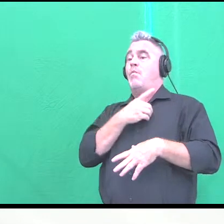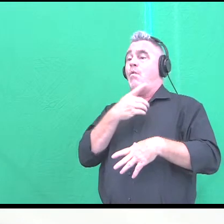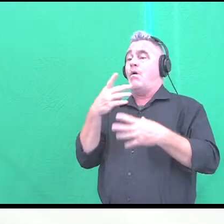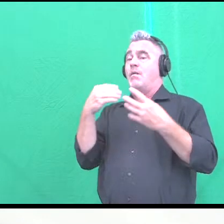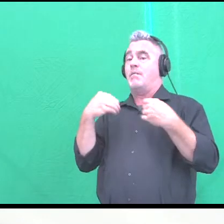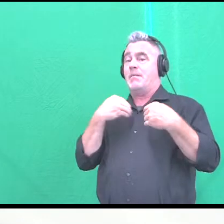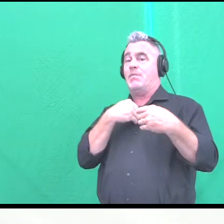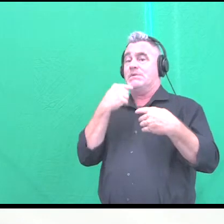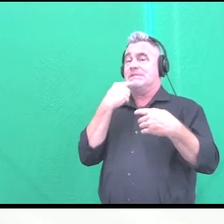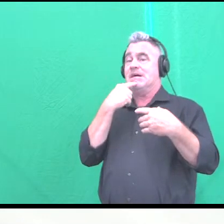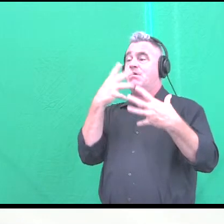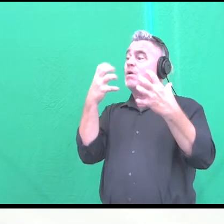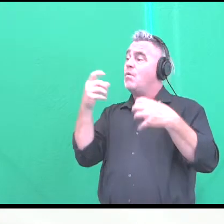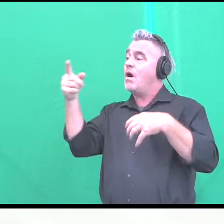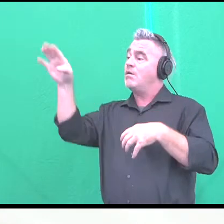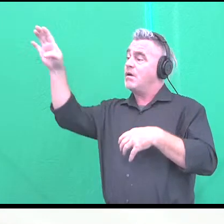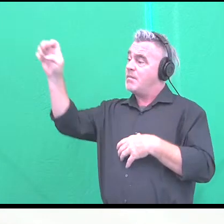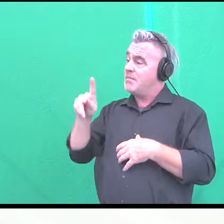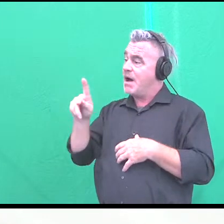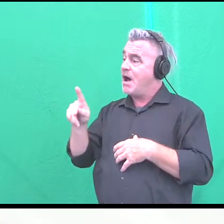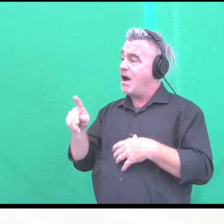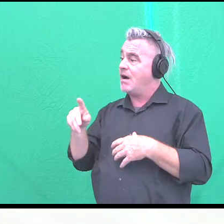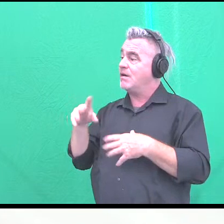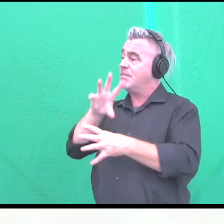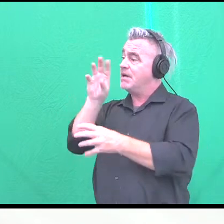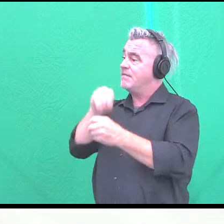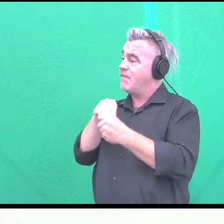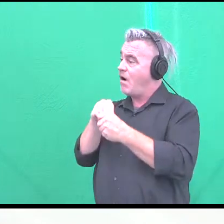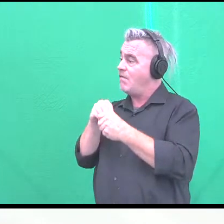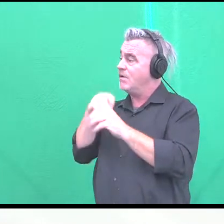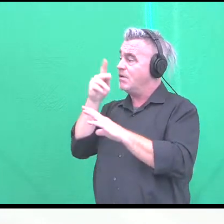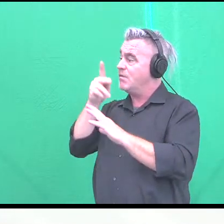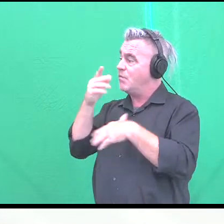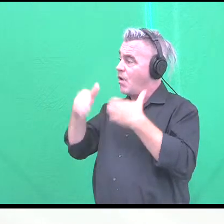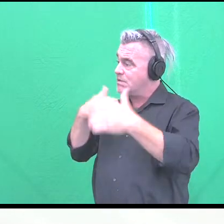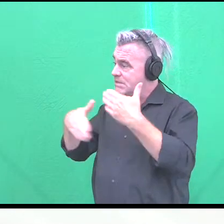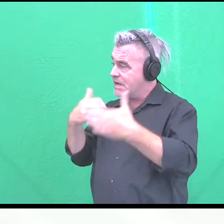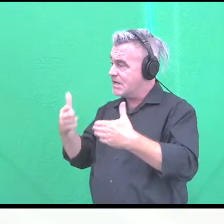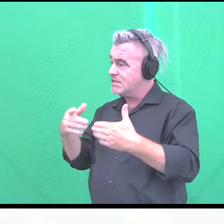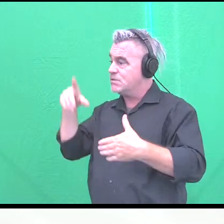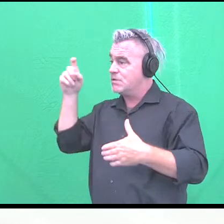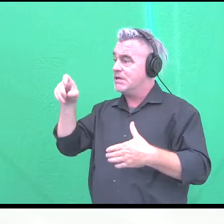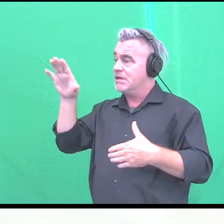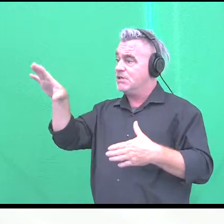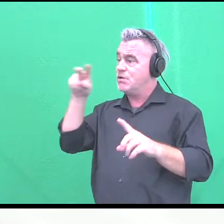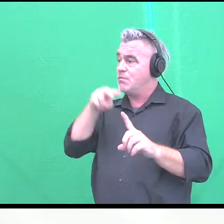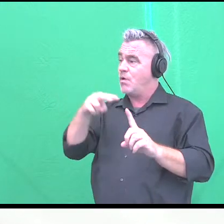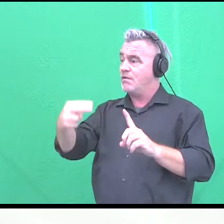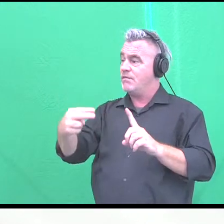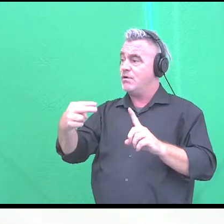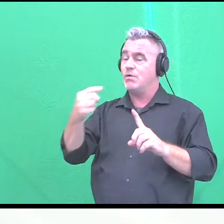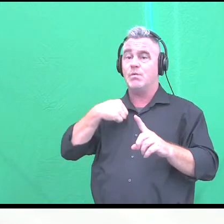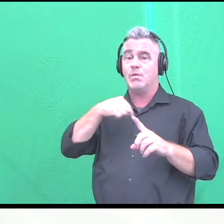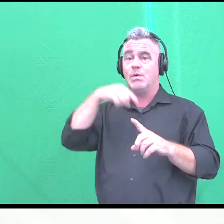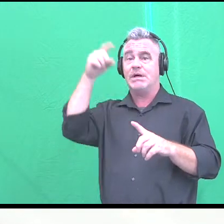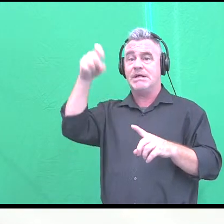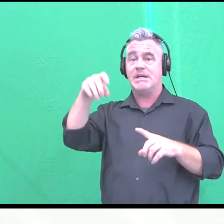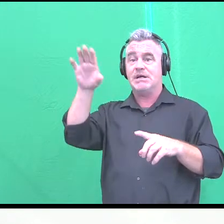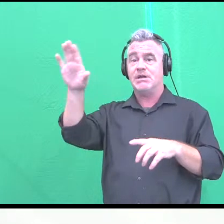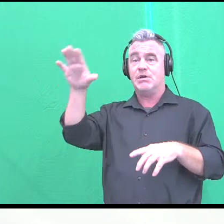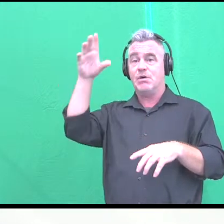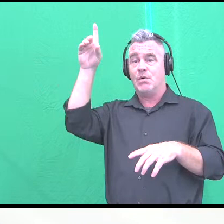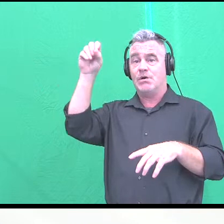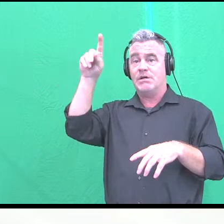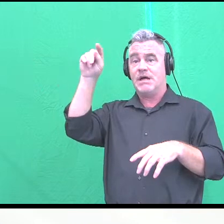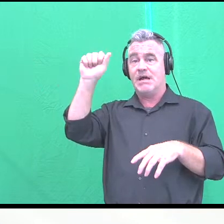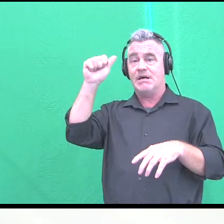back. We want you participating in the process. We need your opinion. We need the data set that you